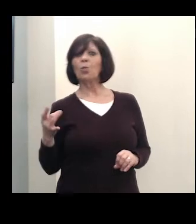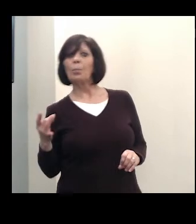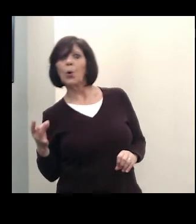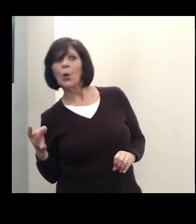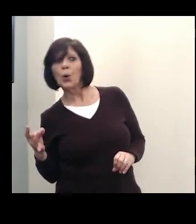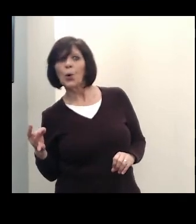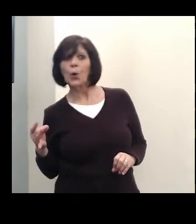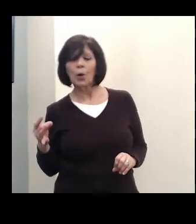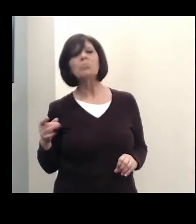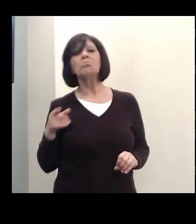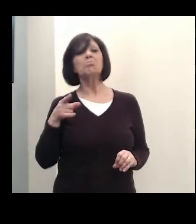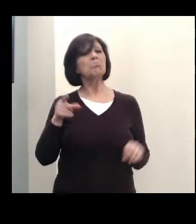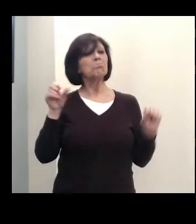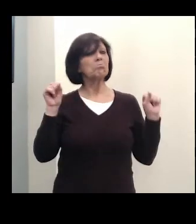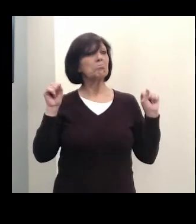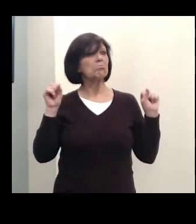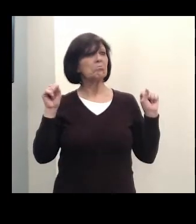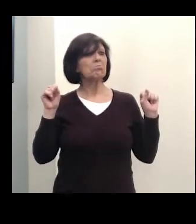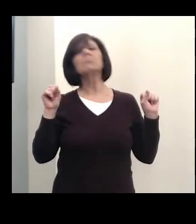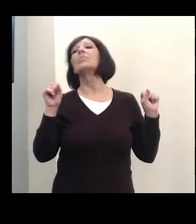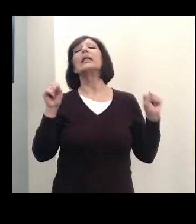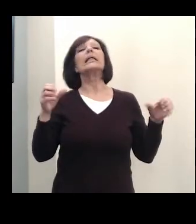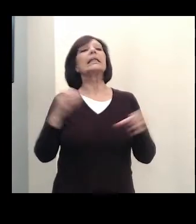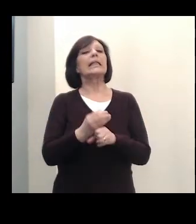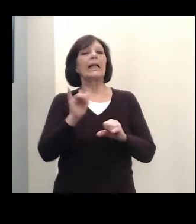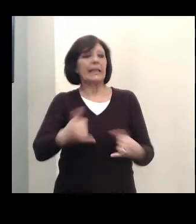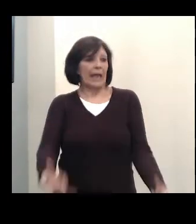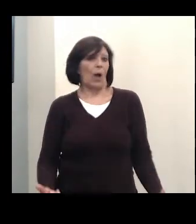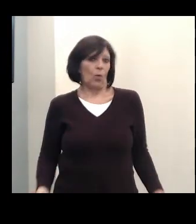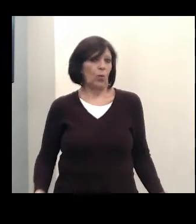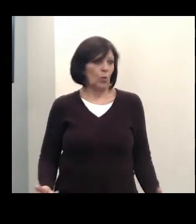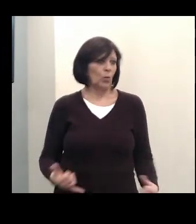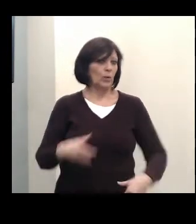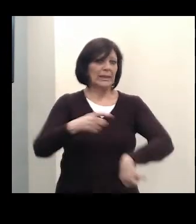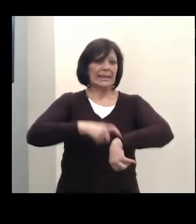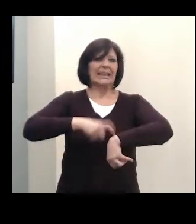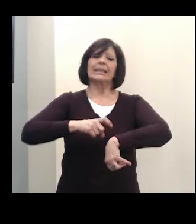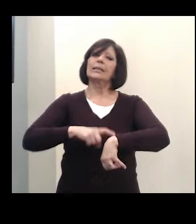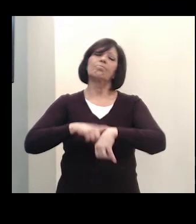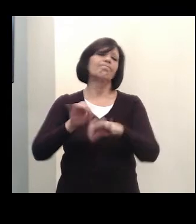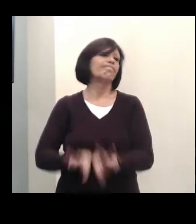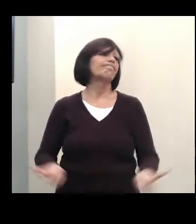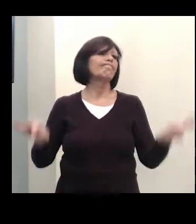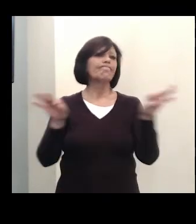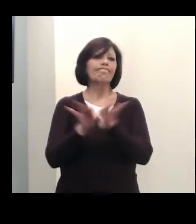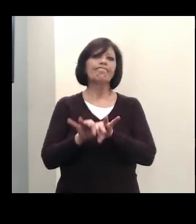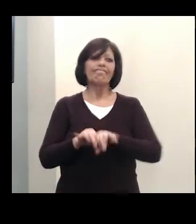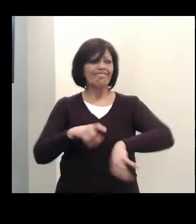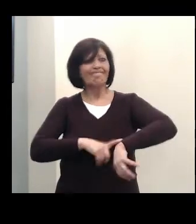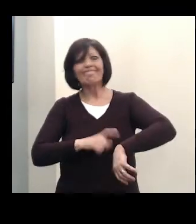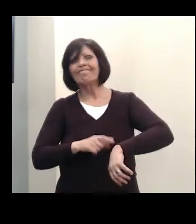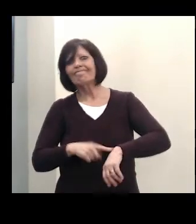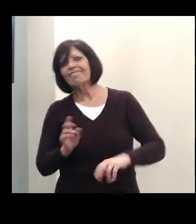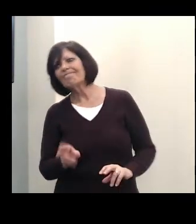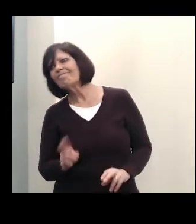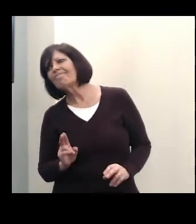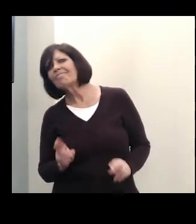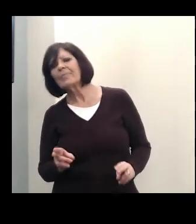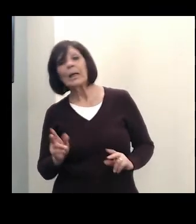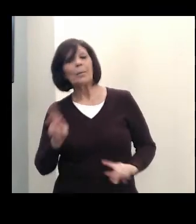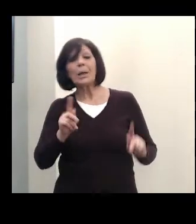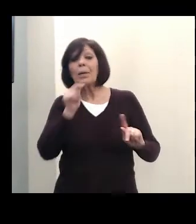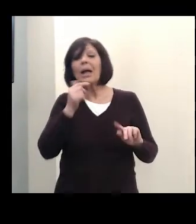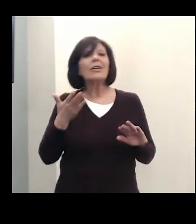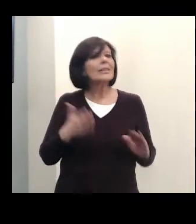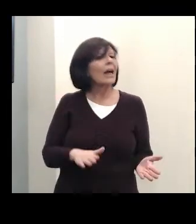you'll be eligible for your booster, get that now. Time is at the essence. The clock is ticking. There are people dying every day,